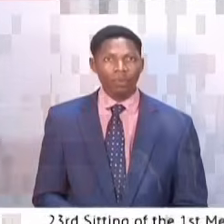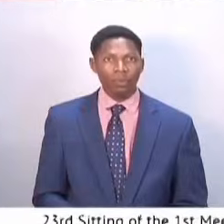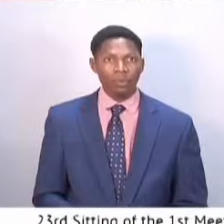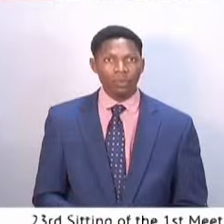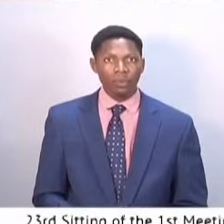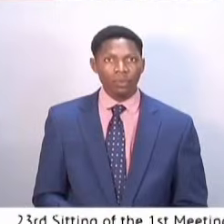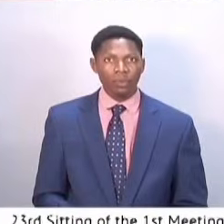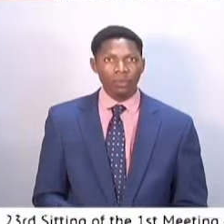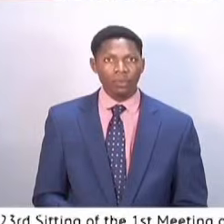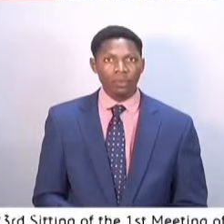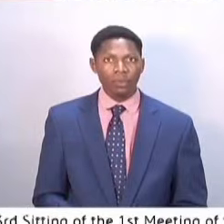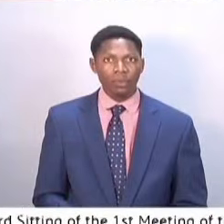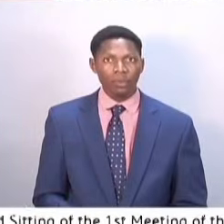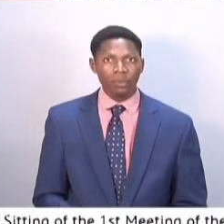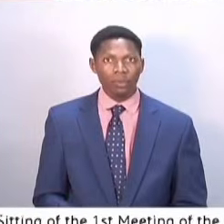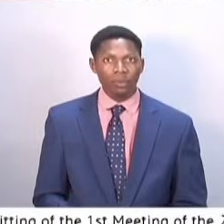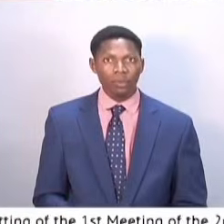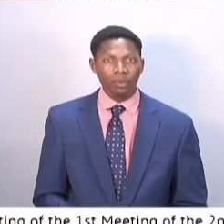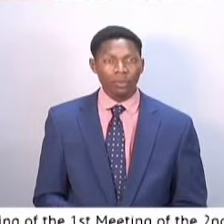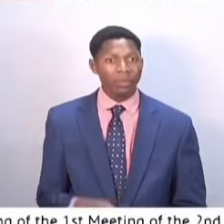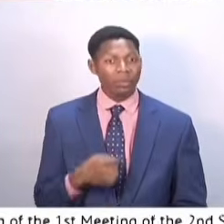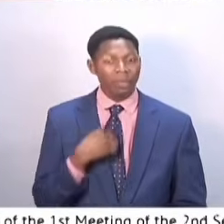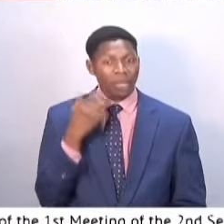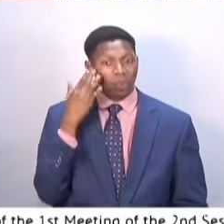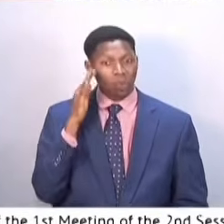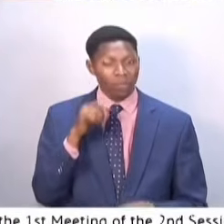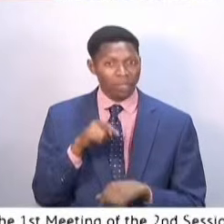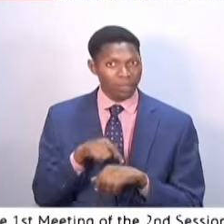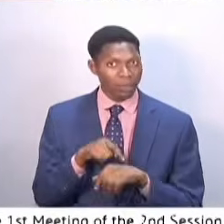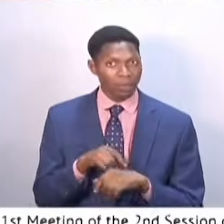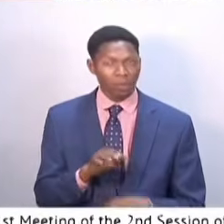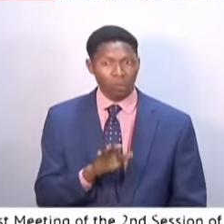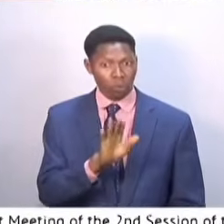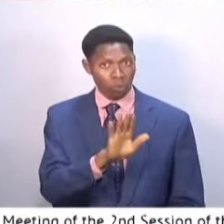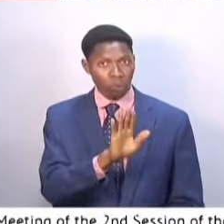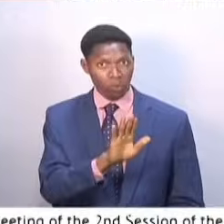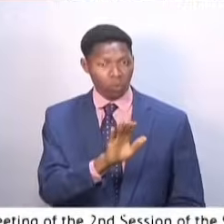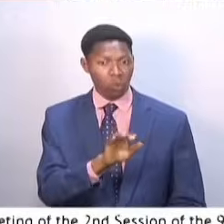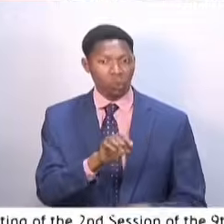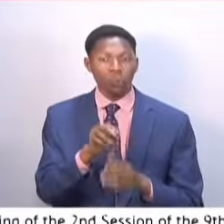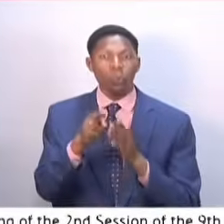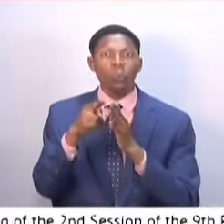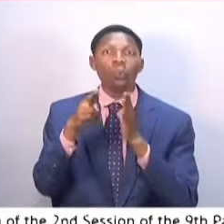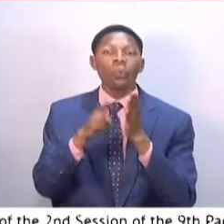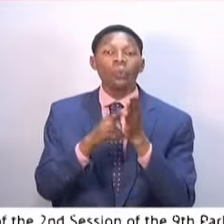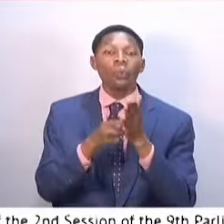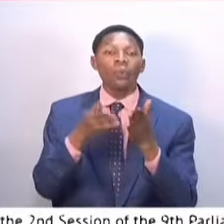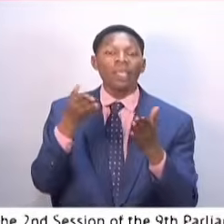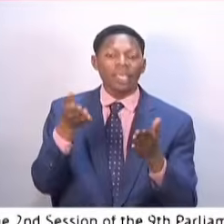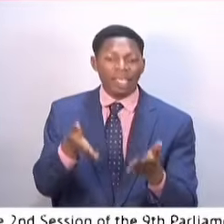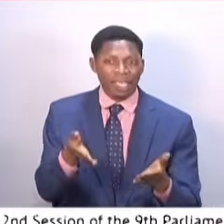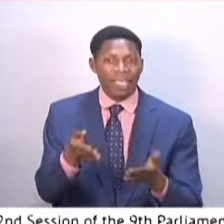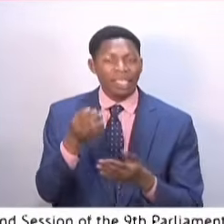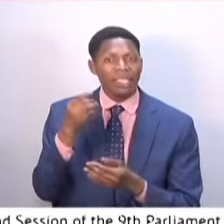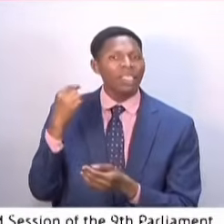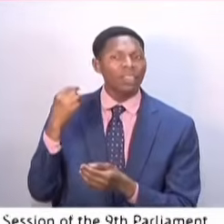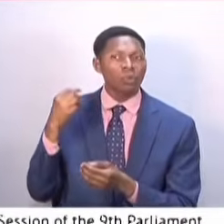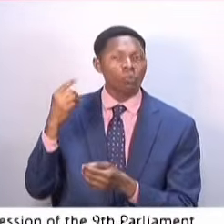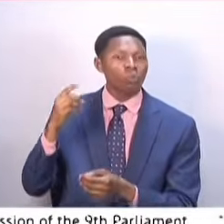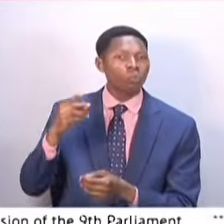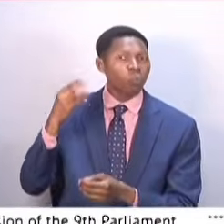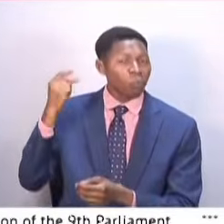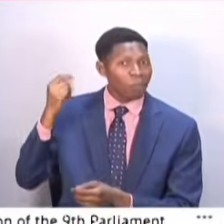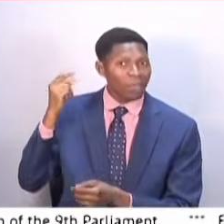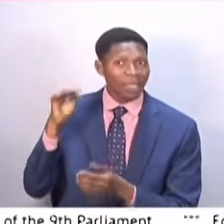Mr. Speaker, I didn't know we were being timed, so... Well, but the rules has been in existence for long that comment on